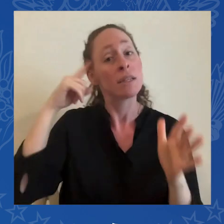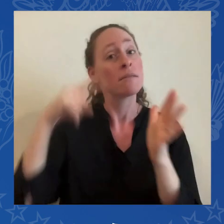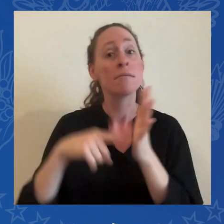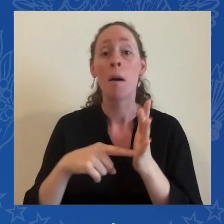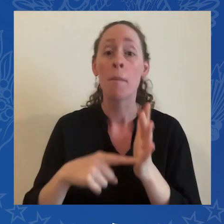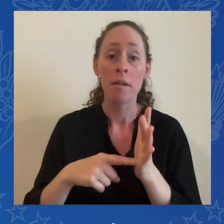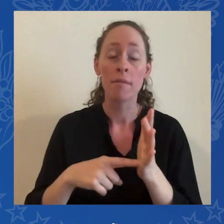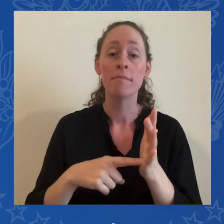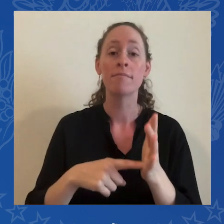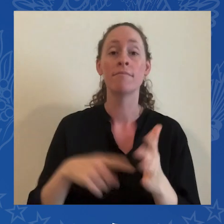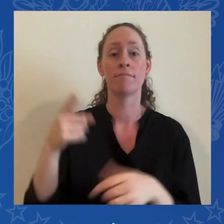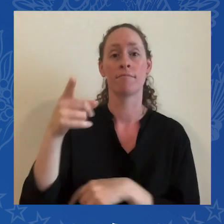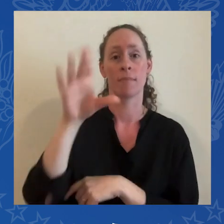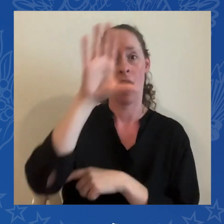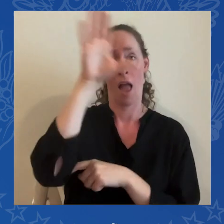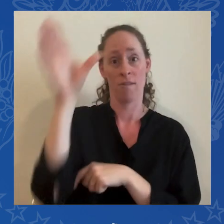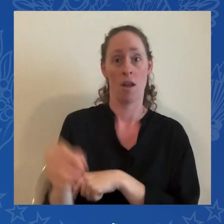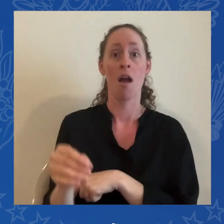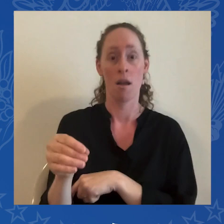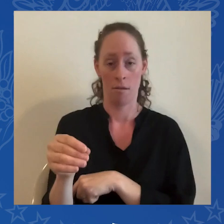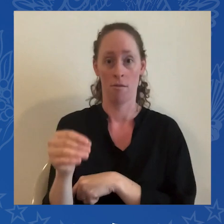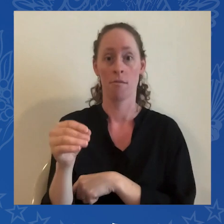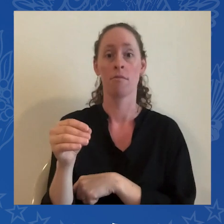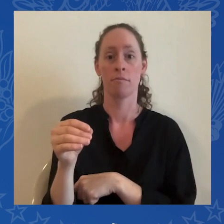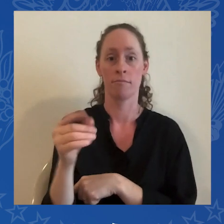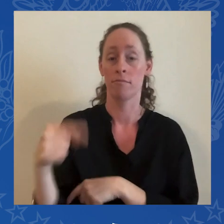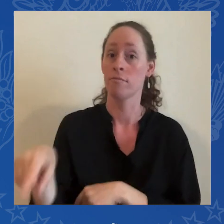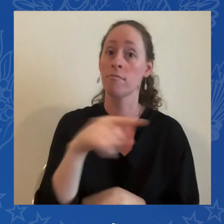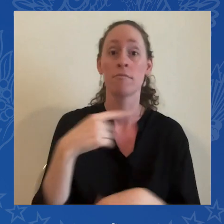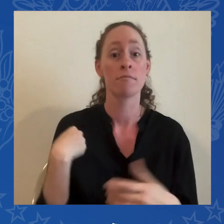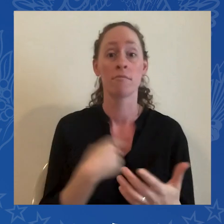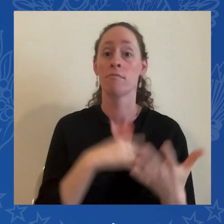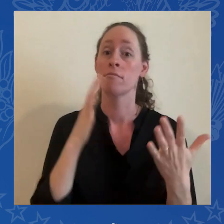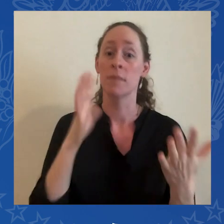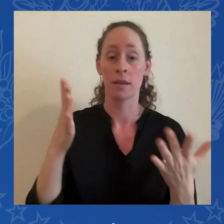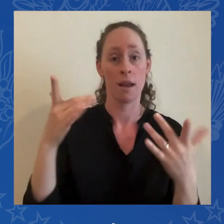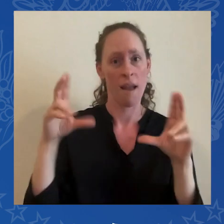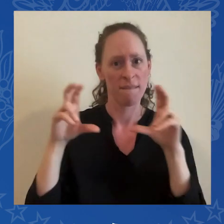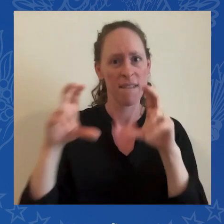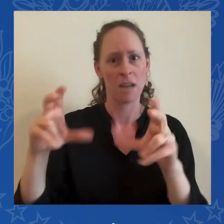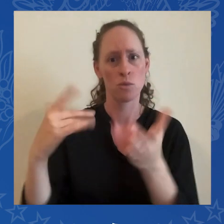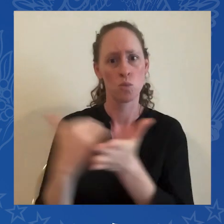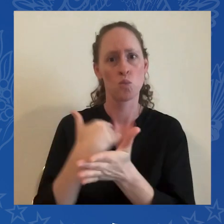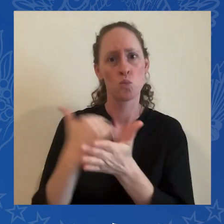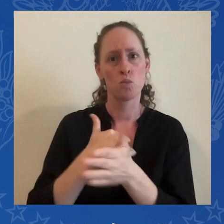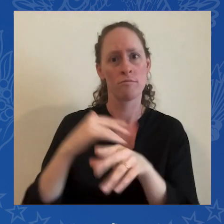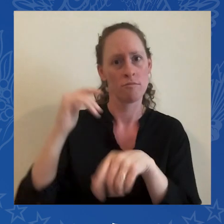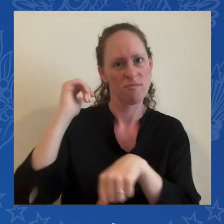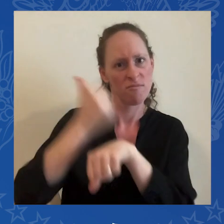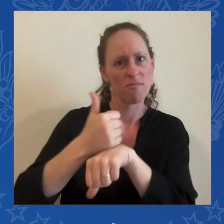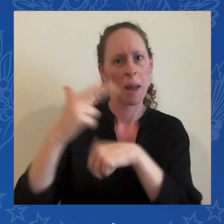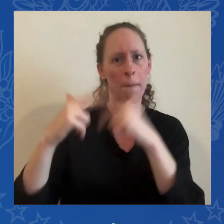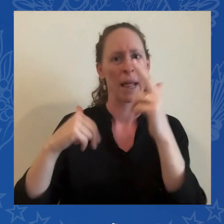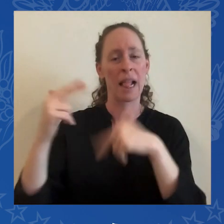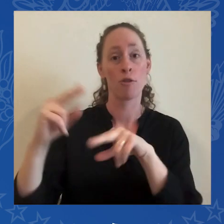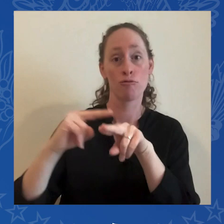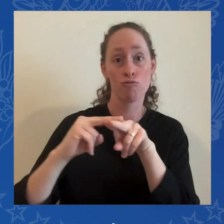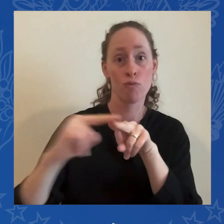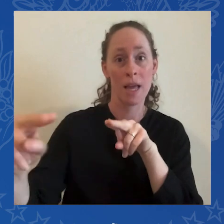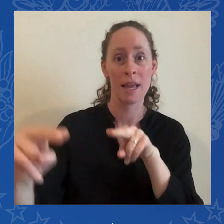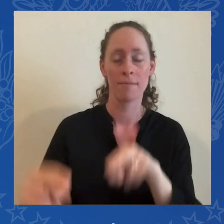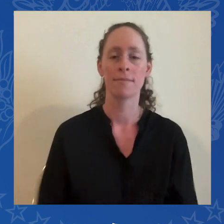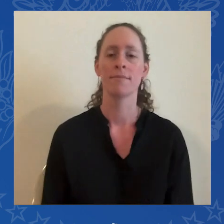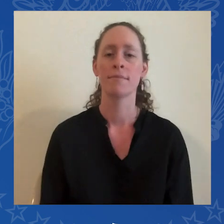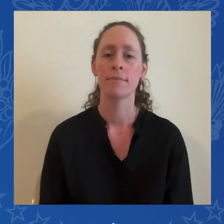sub-Saharan Africa, the U.S. Development Finance Corporation is looking to invest in its first railway project on the continent.